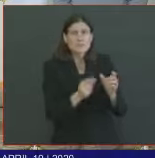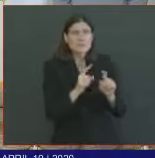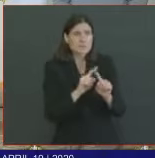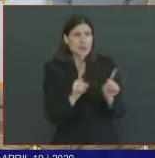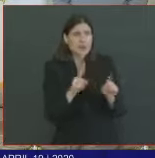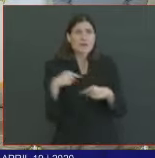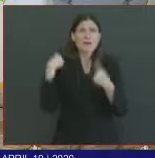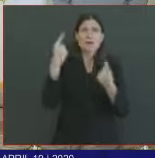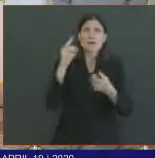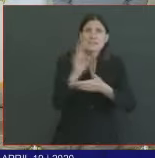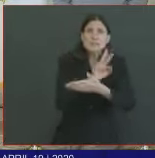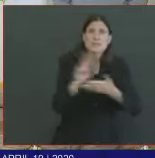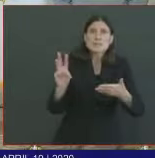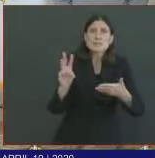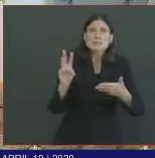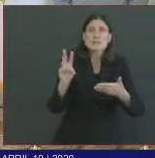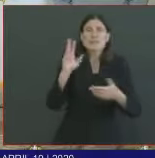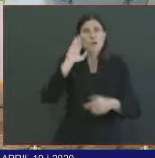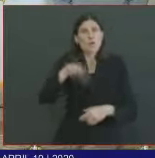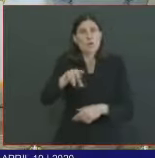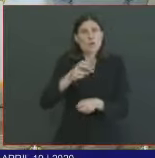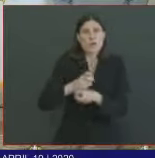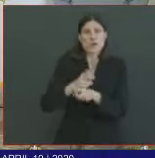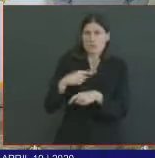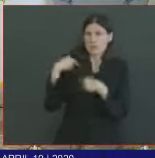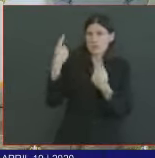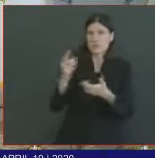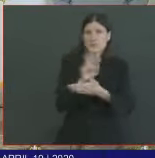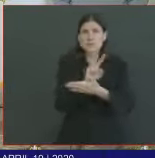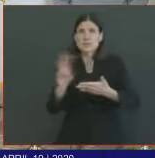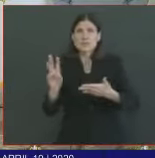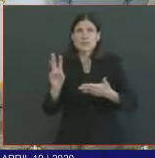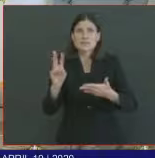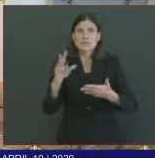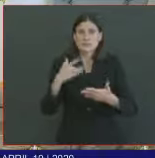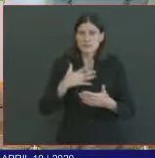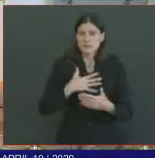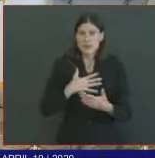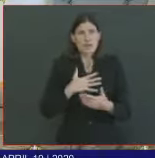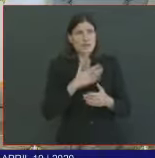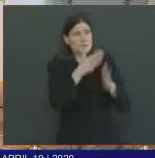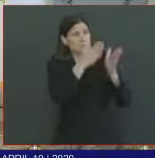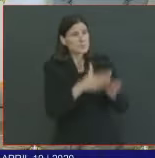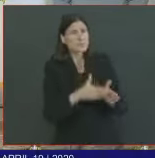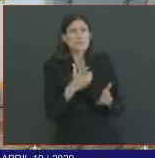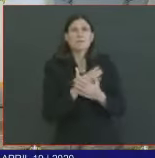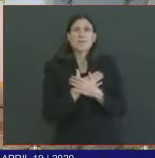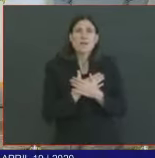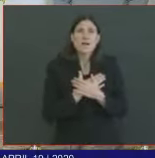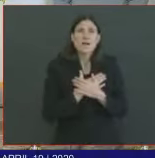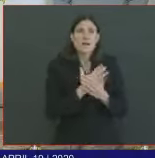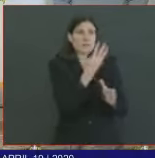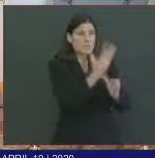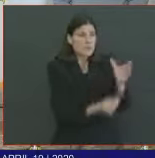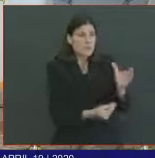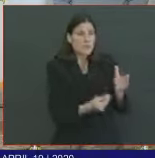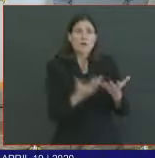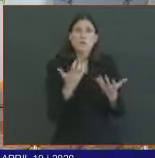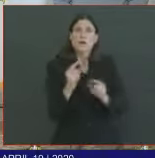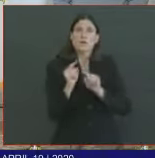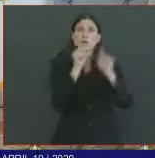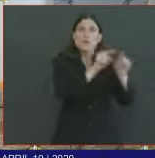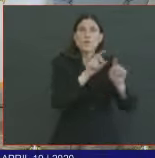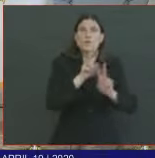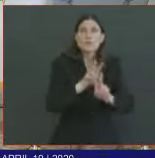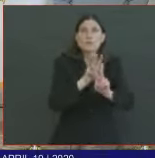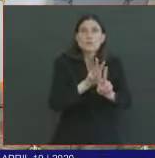And the fact is that staying physically distant from loved ones is hard. It's hard. It's very hard not to visit your mom,